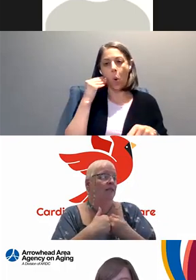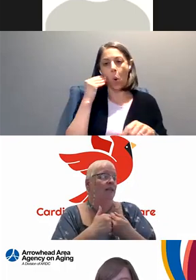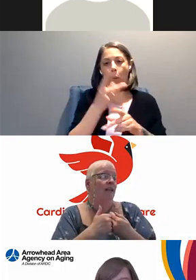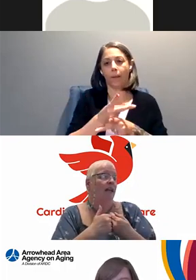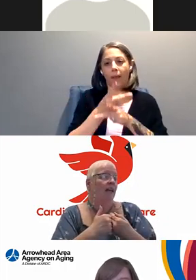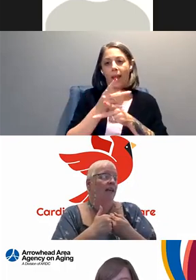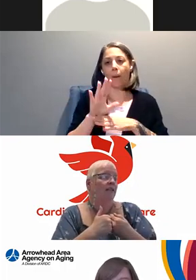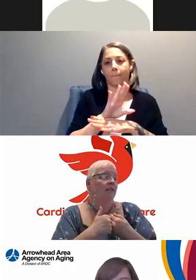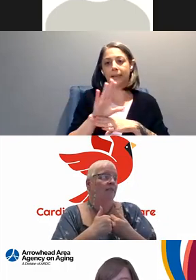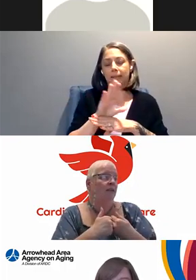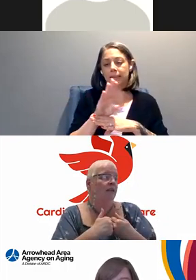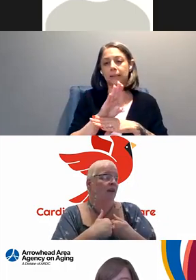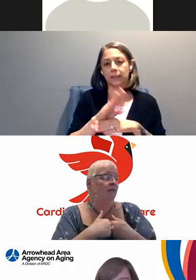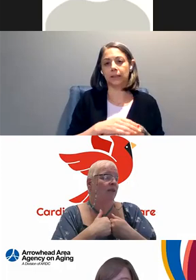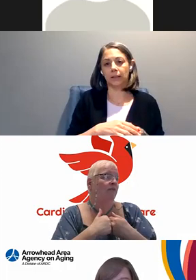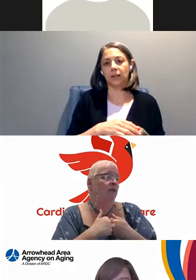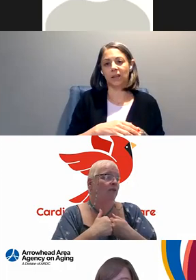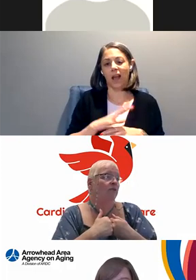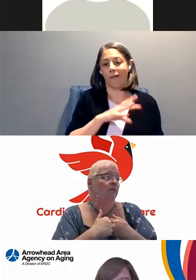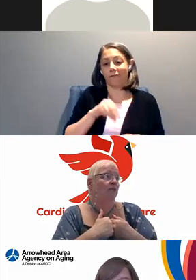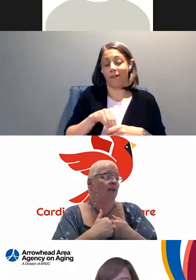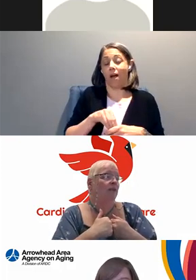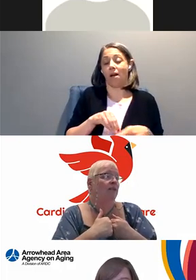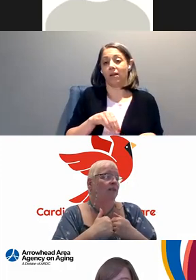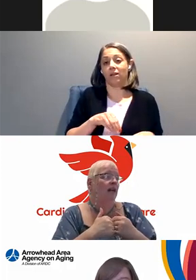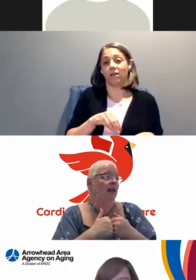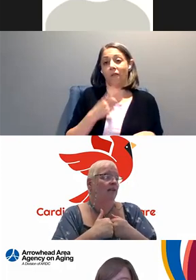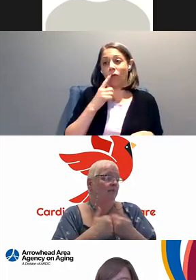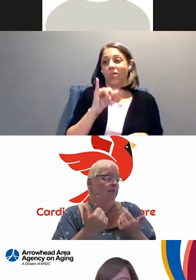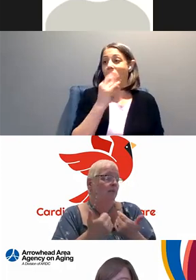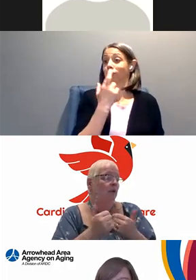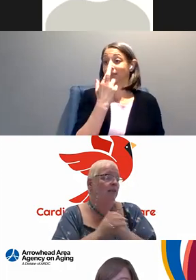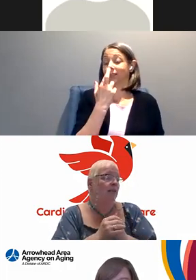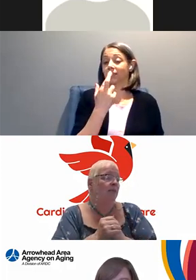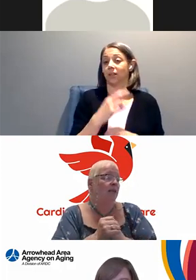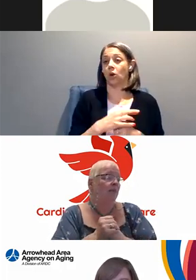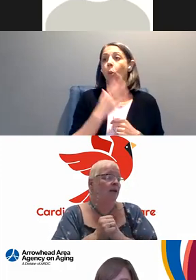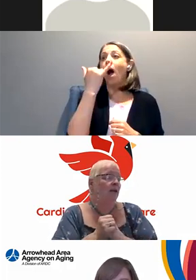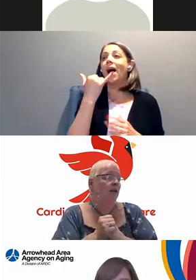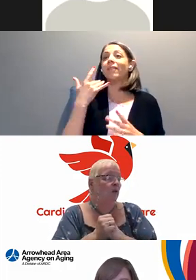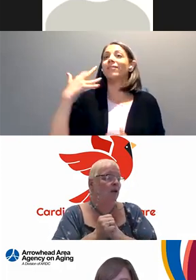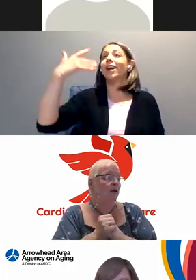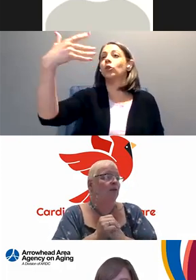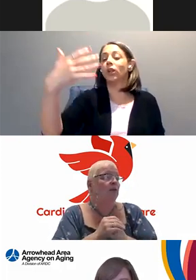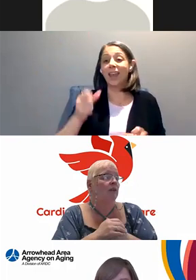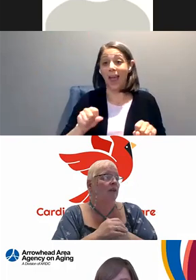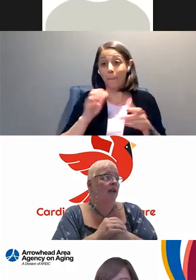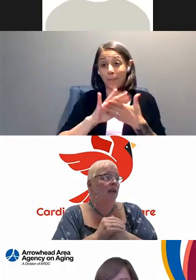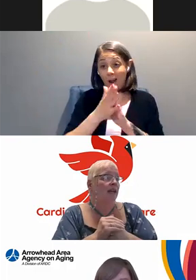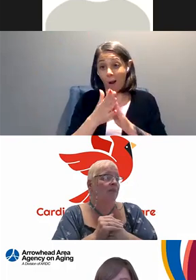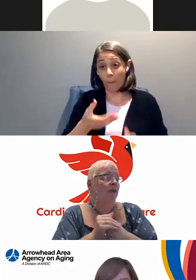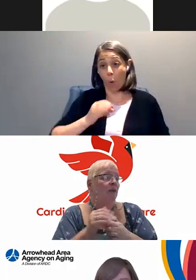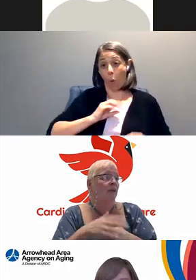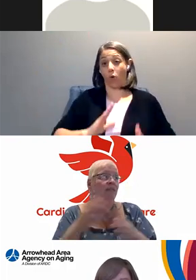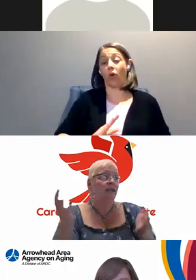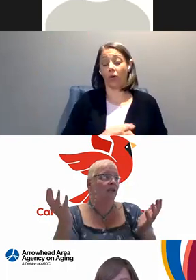business and be involved with it for just that reason, that at some point they can become an owner. And